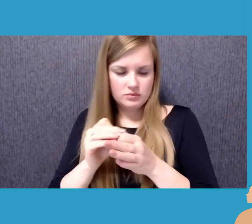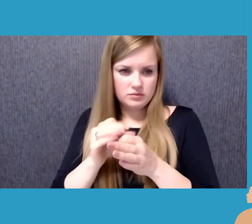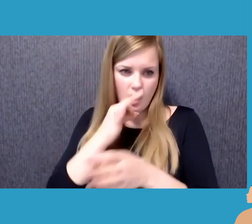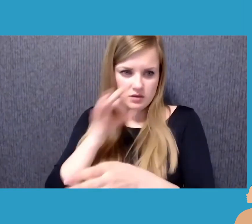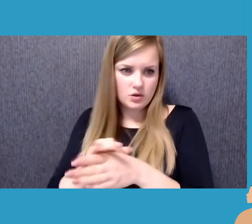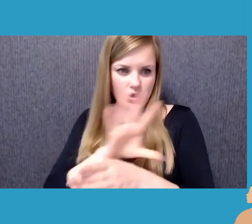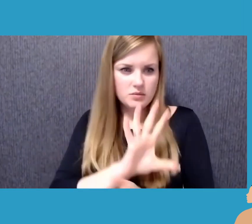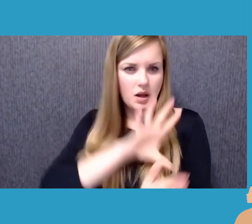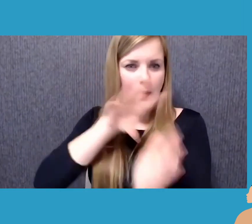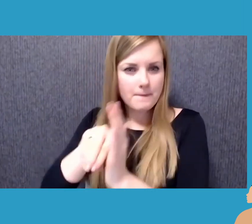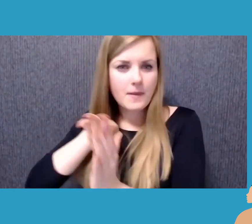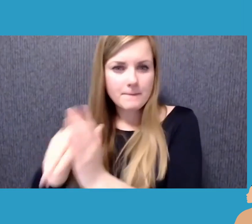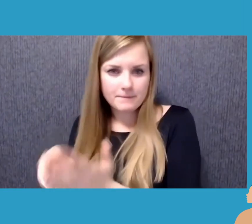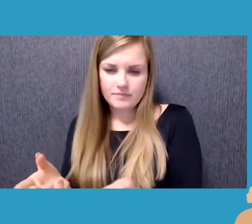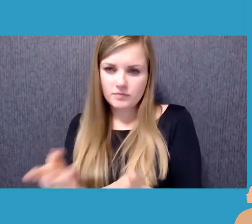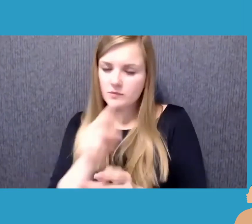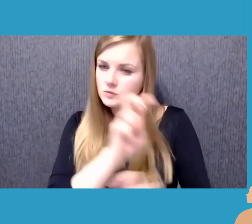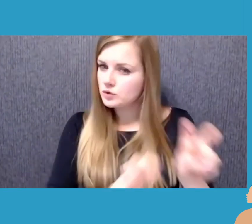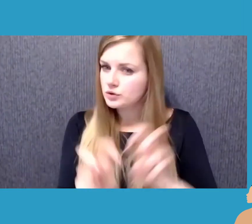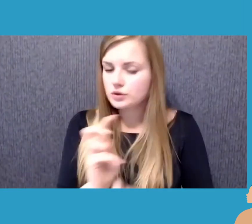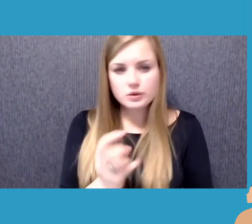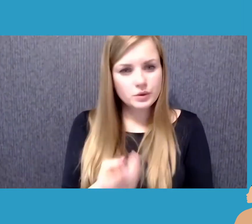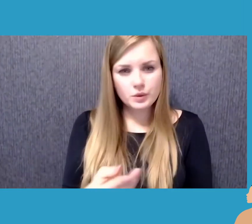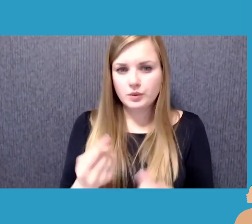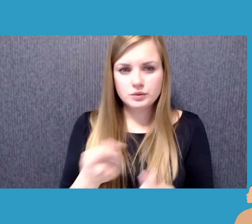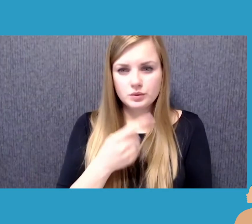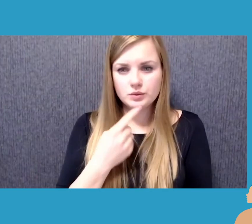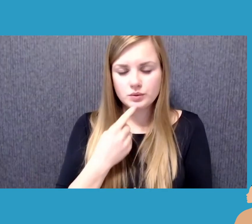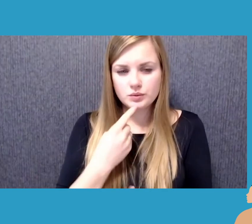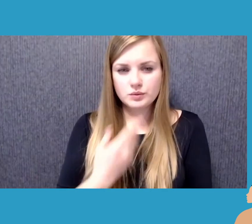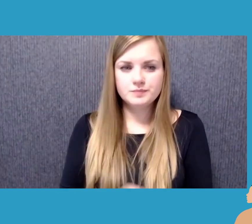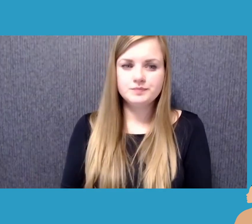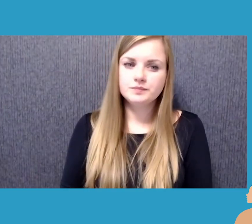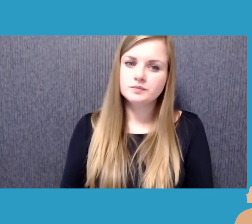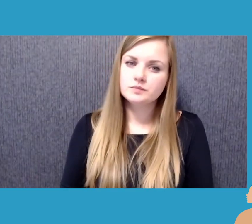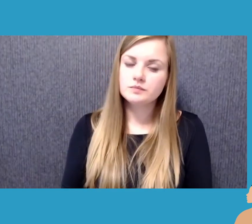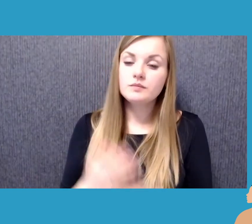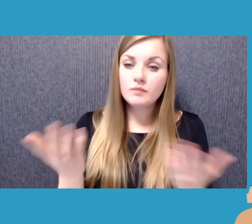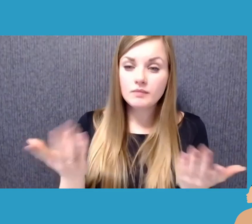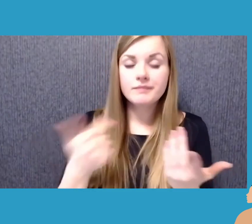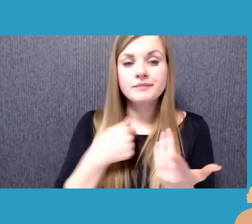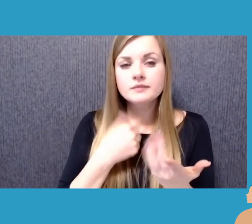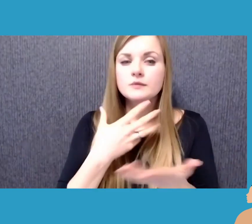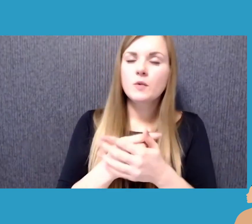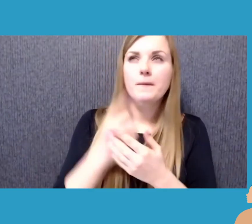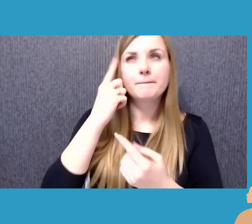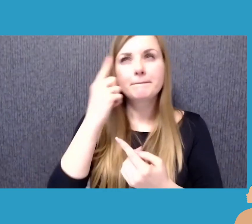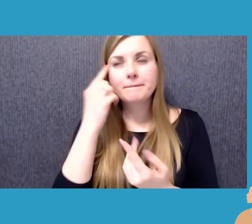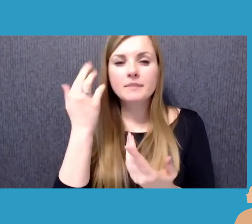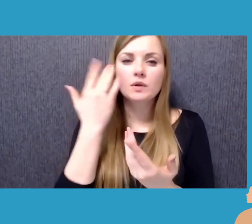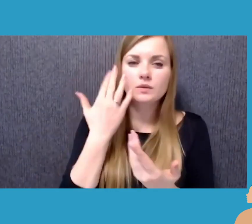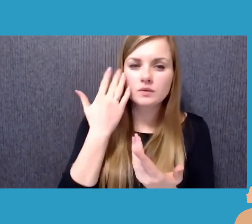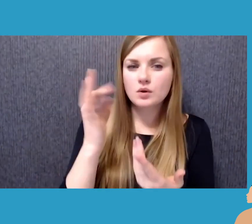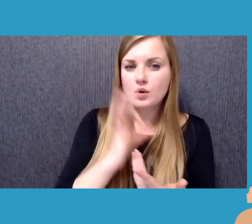And I think it would require huge resources to prosecute each and every